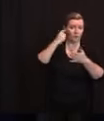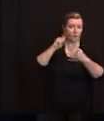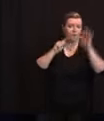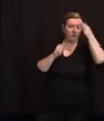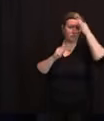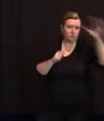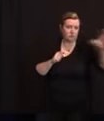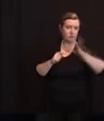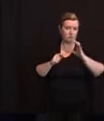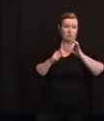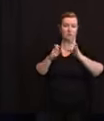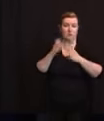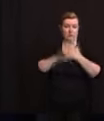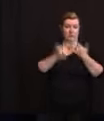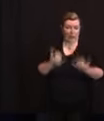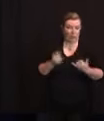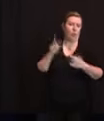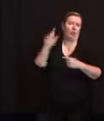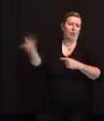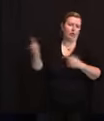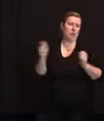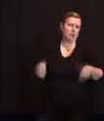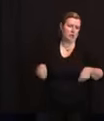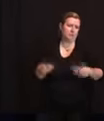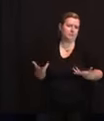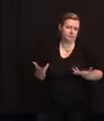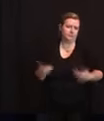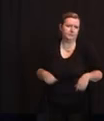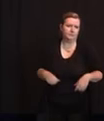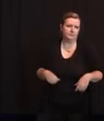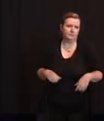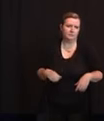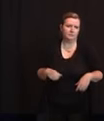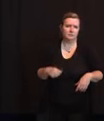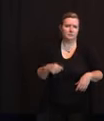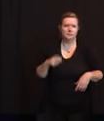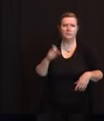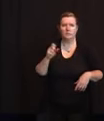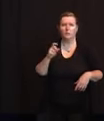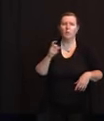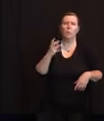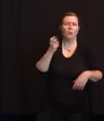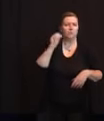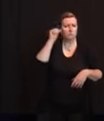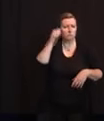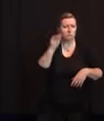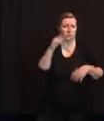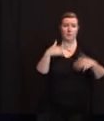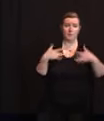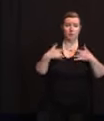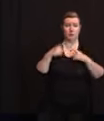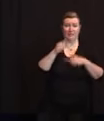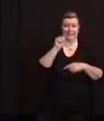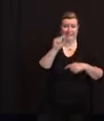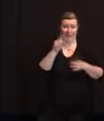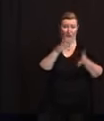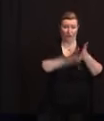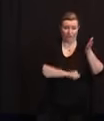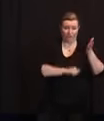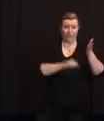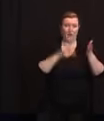of the reasons when we first programmed the $600, I remember that being a factor we had to worry about there. So I want to check on that for you.